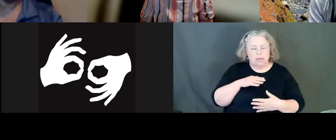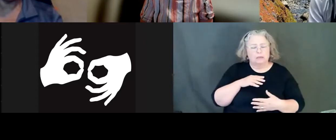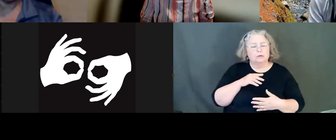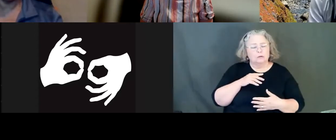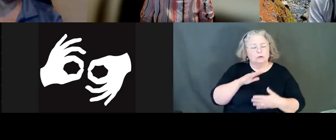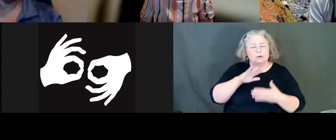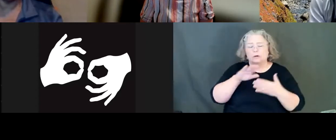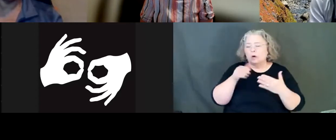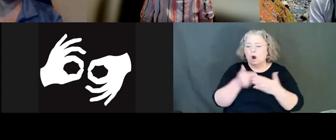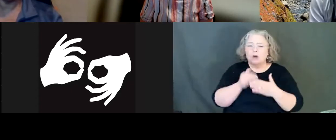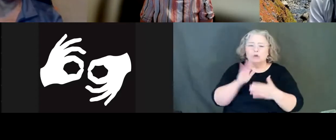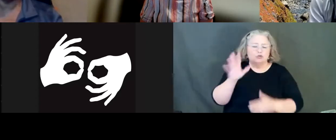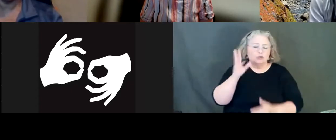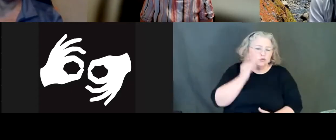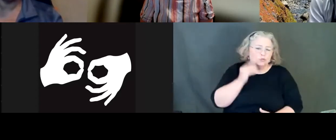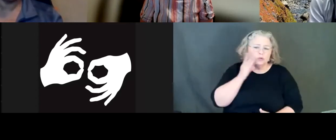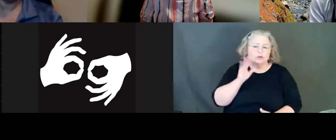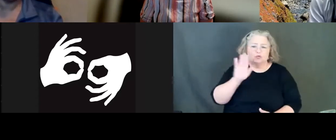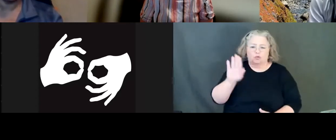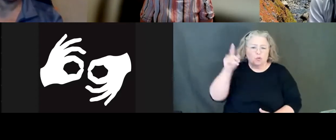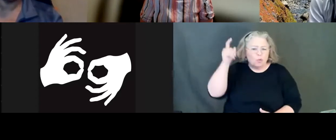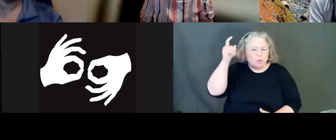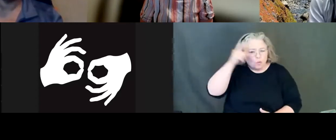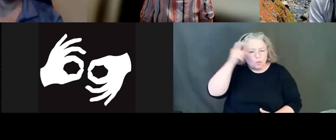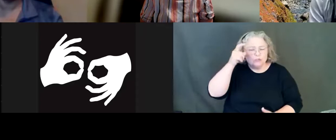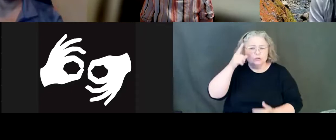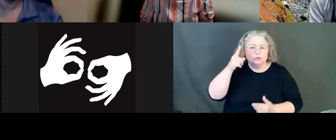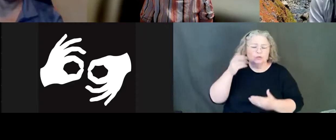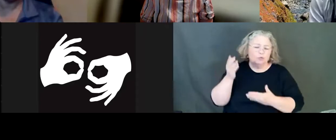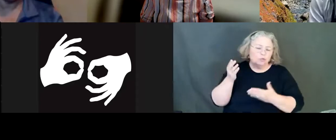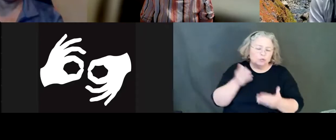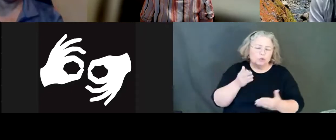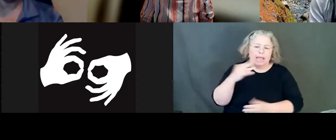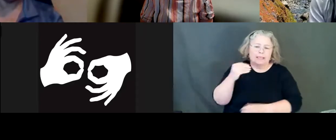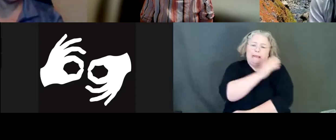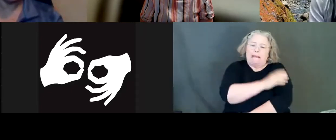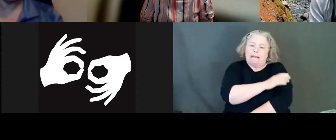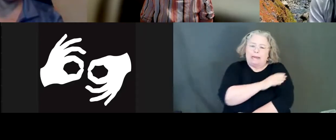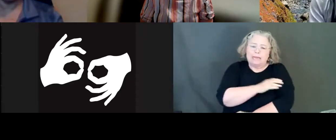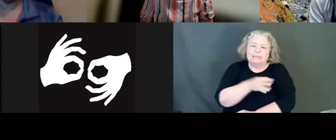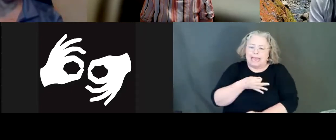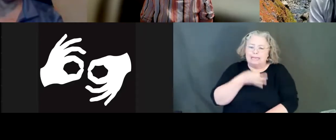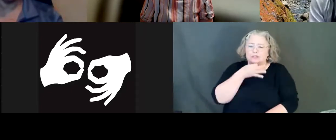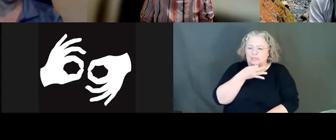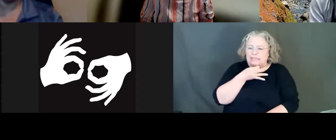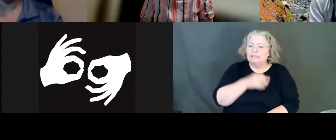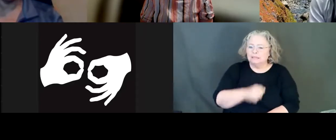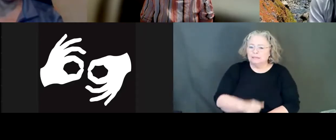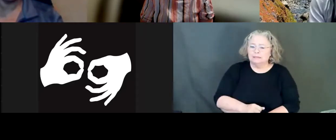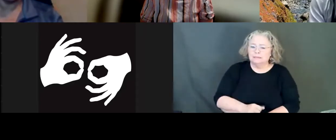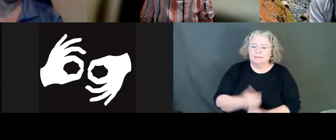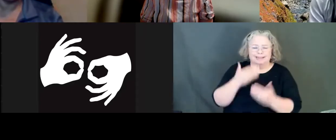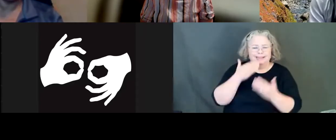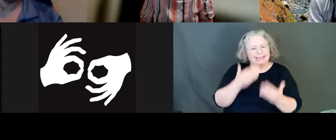all the experience and wisdom that you bring, and the clinical expertise as well. So thank you